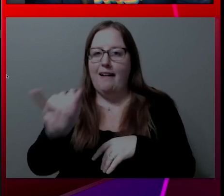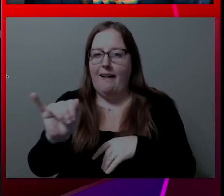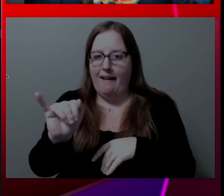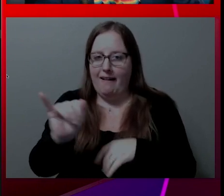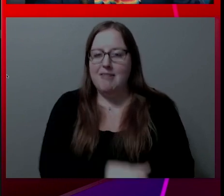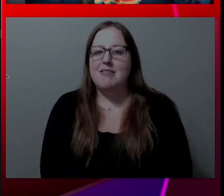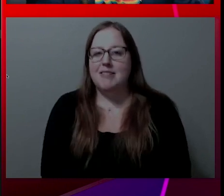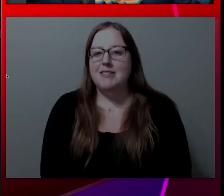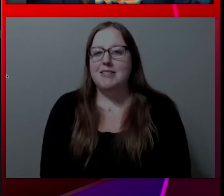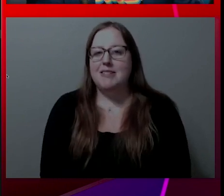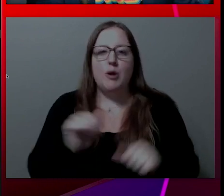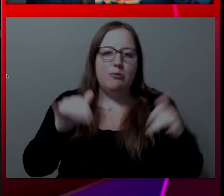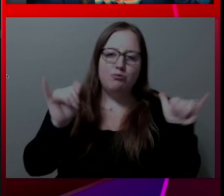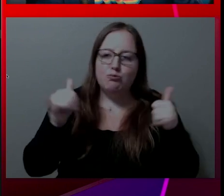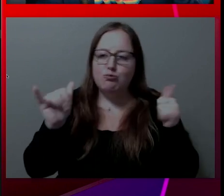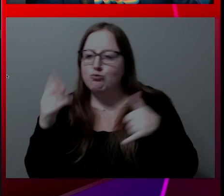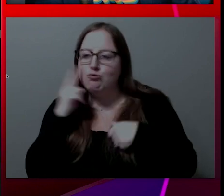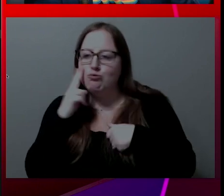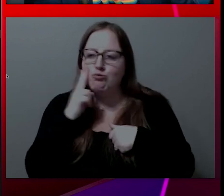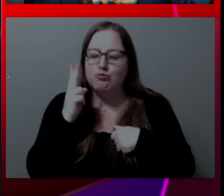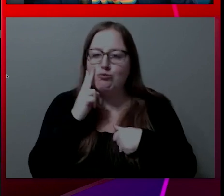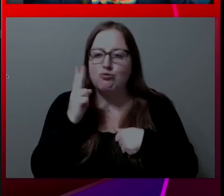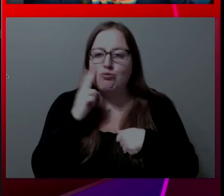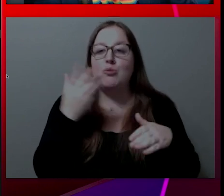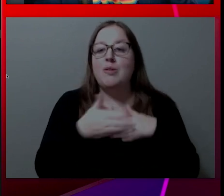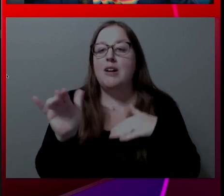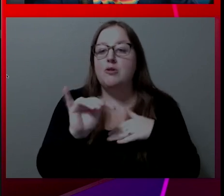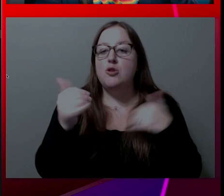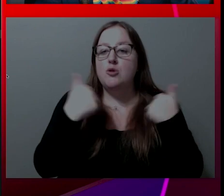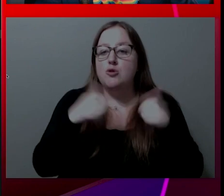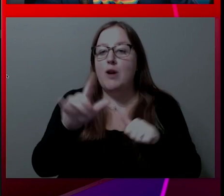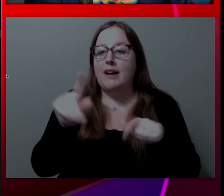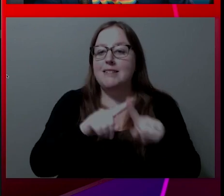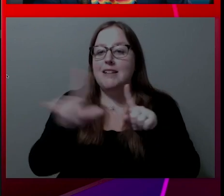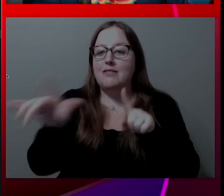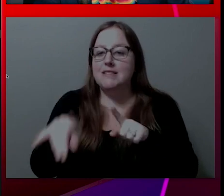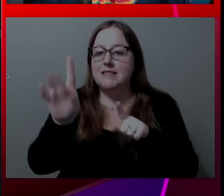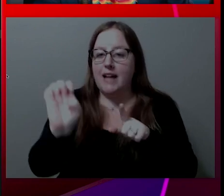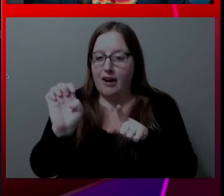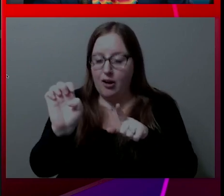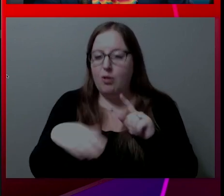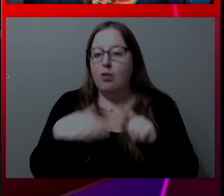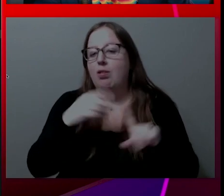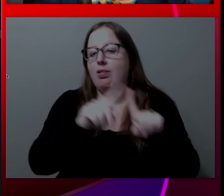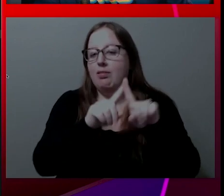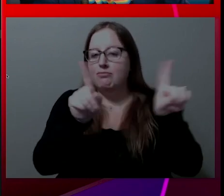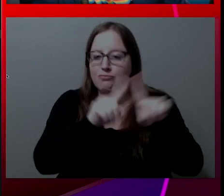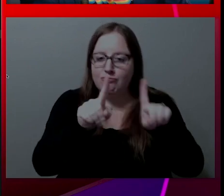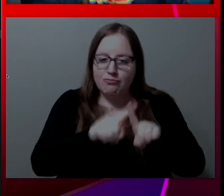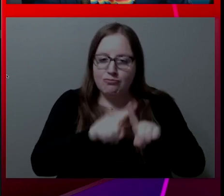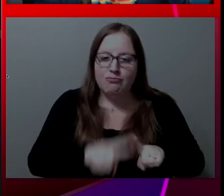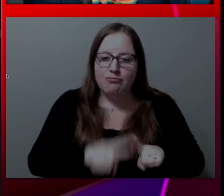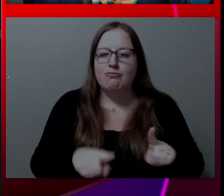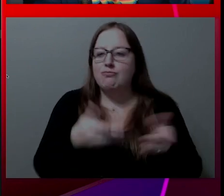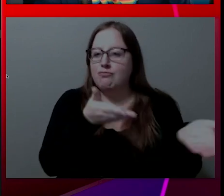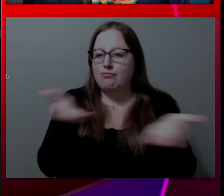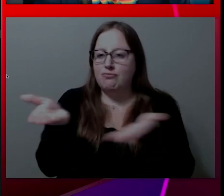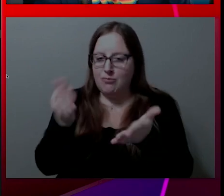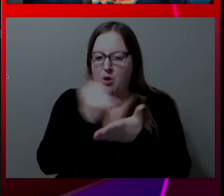Feel free to play around with it. And then you can also try different styles, and you'll get different kinds of renditions.